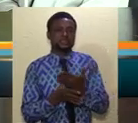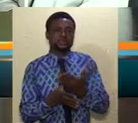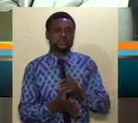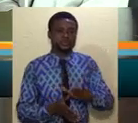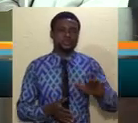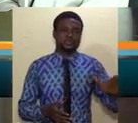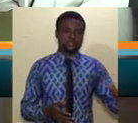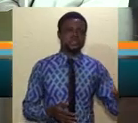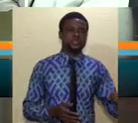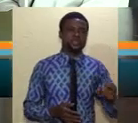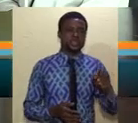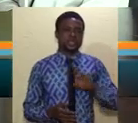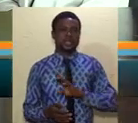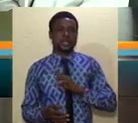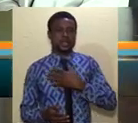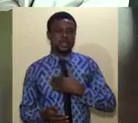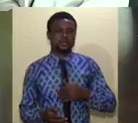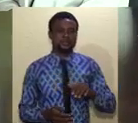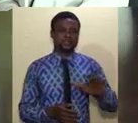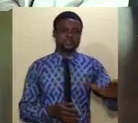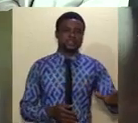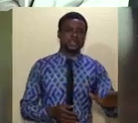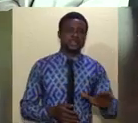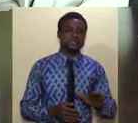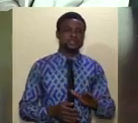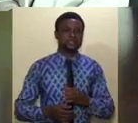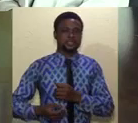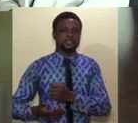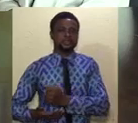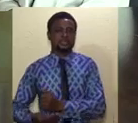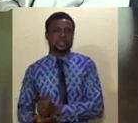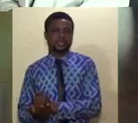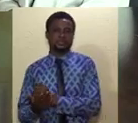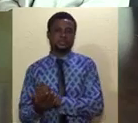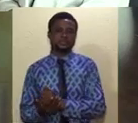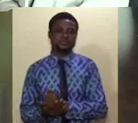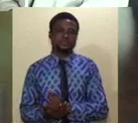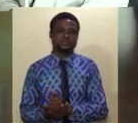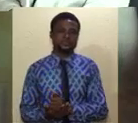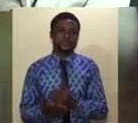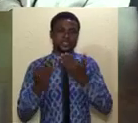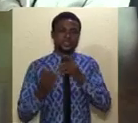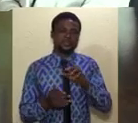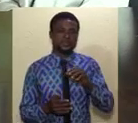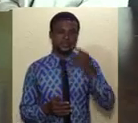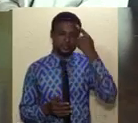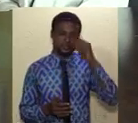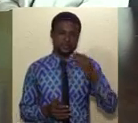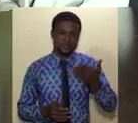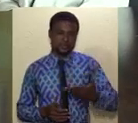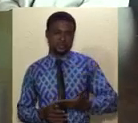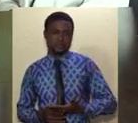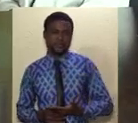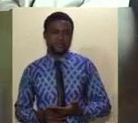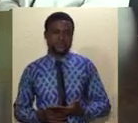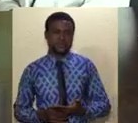child safeguarding. You're welcome. Thank you for having me. Yes, thank you very much for coming and for